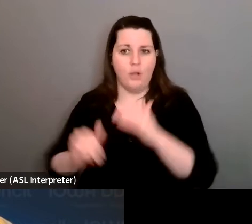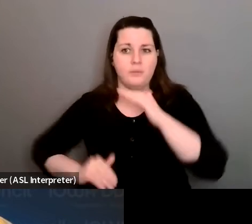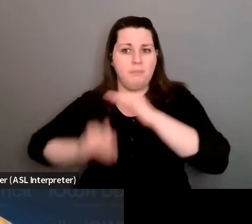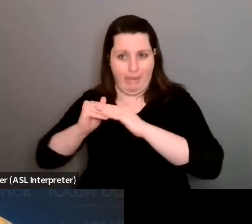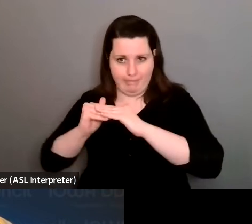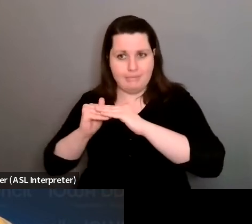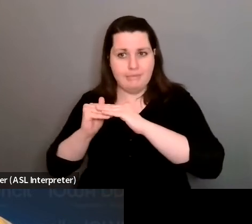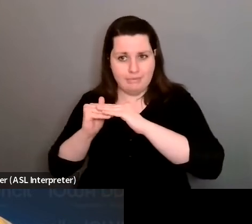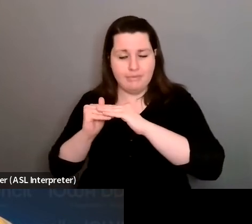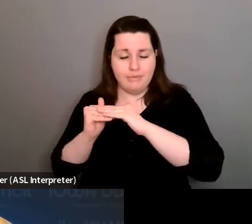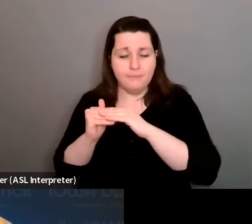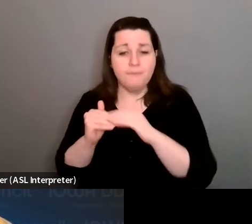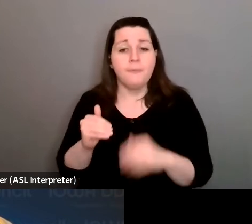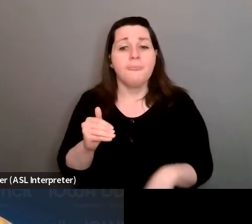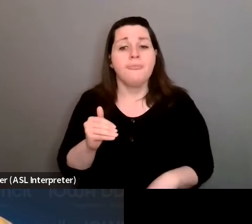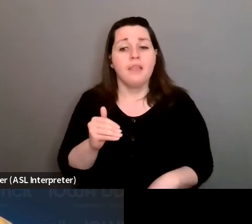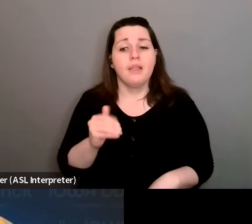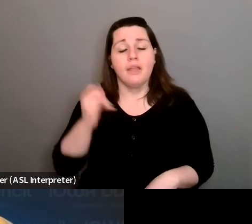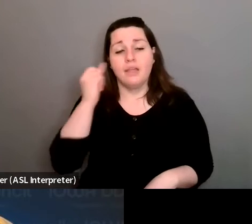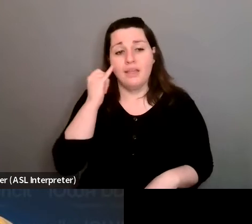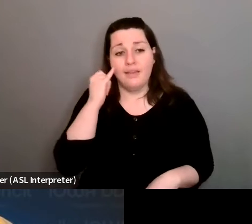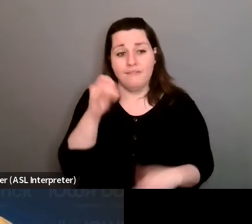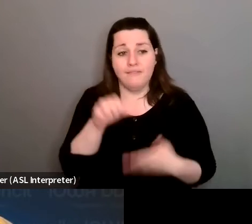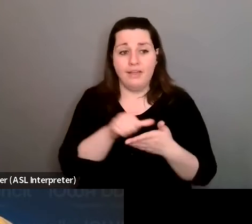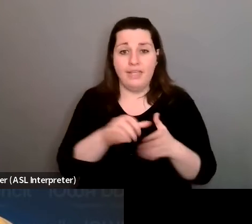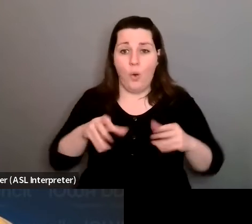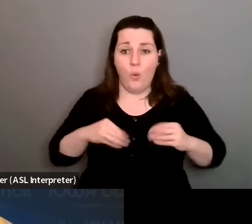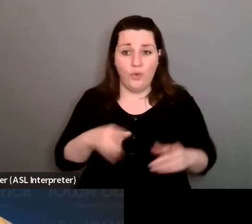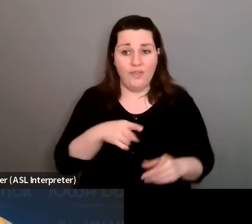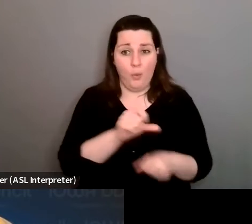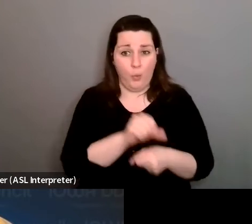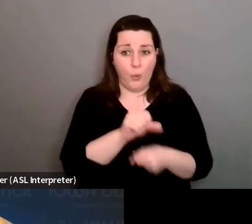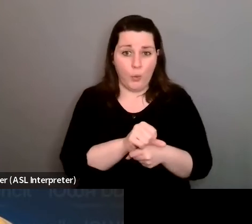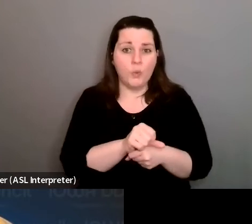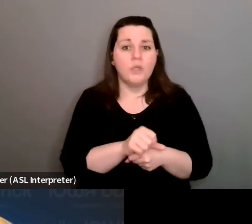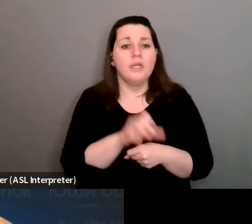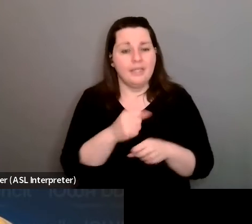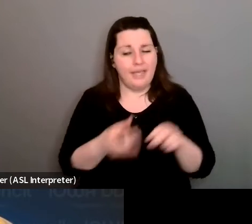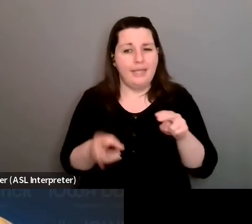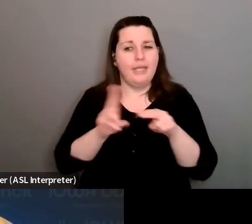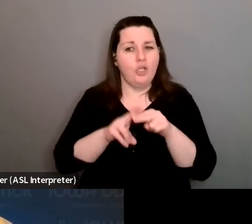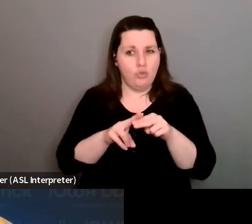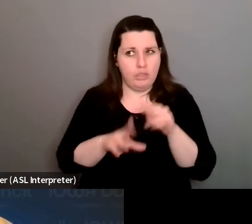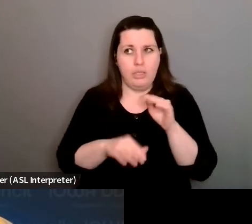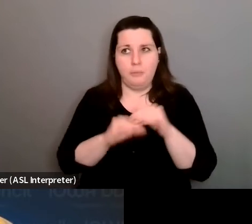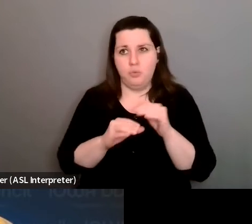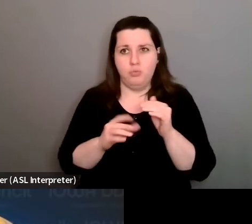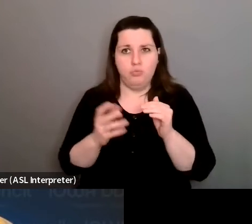in. And just a reminder, if that account owner works, they can actually increase that by up to just